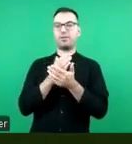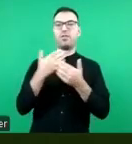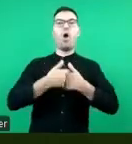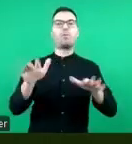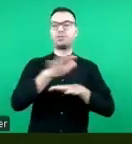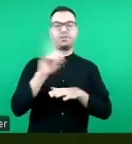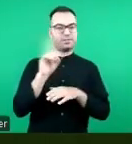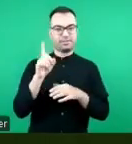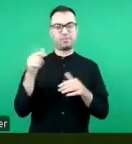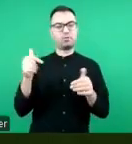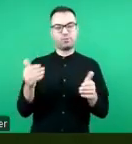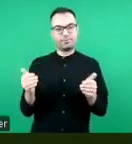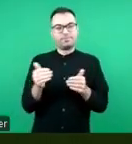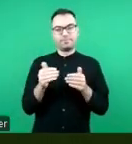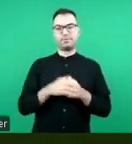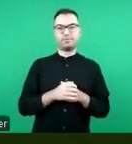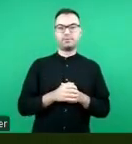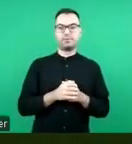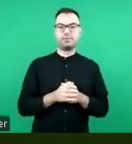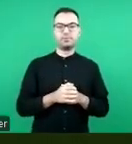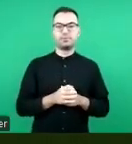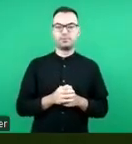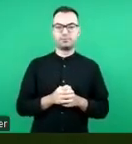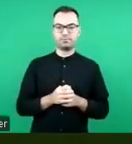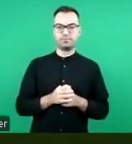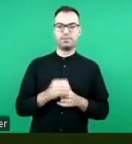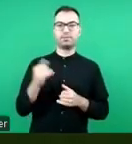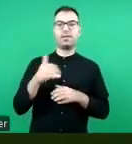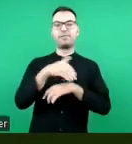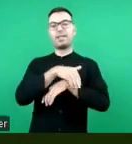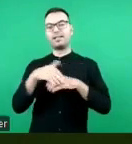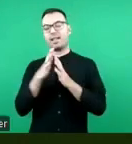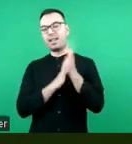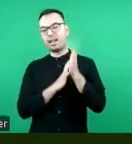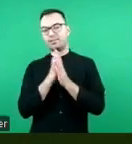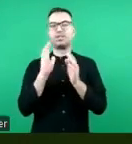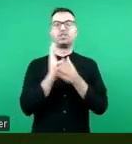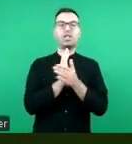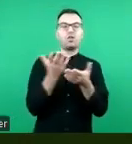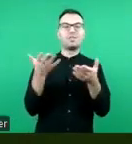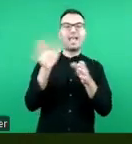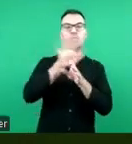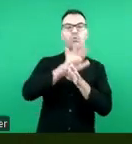area. Always some at the forest or edge and in mediumly covered.